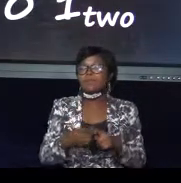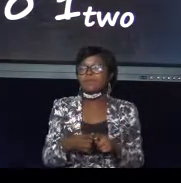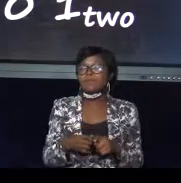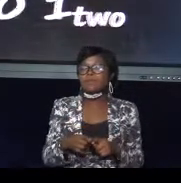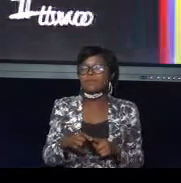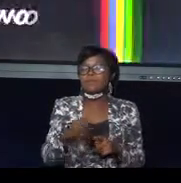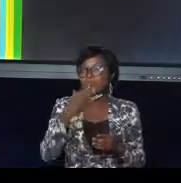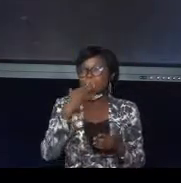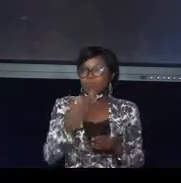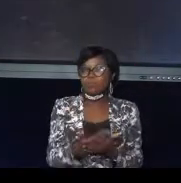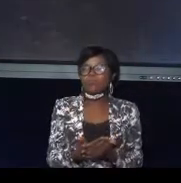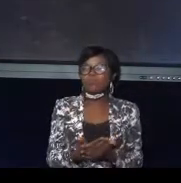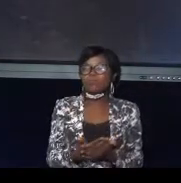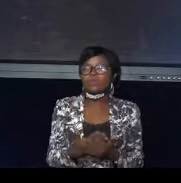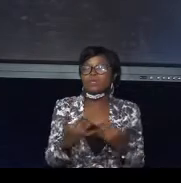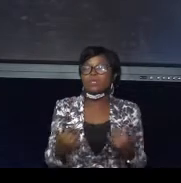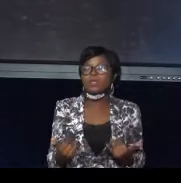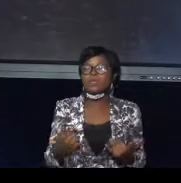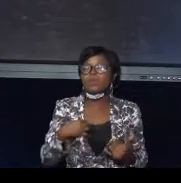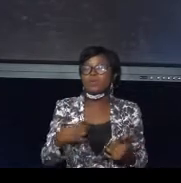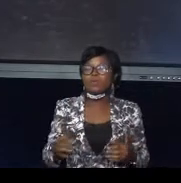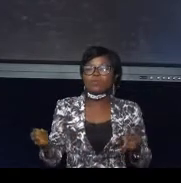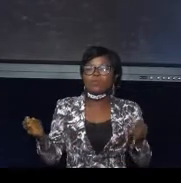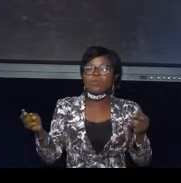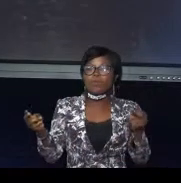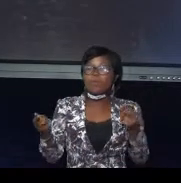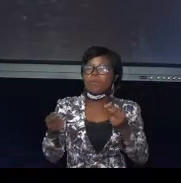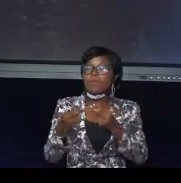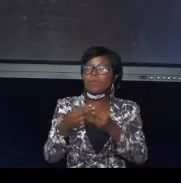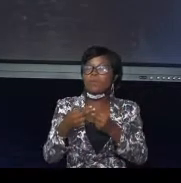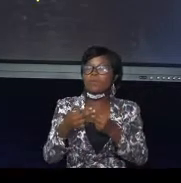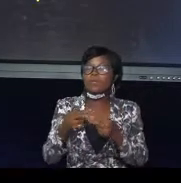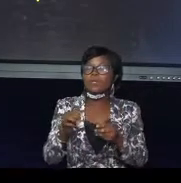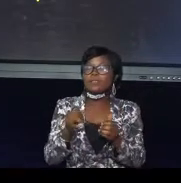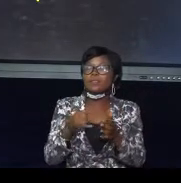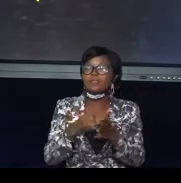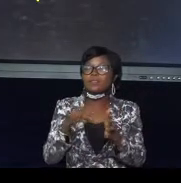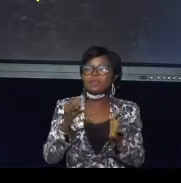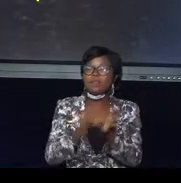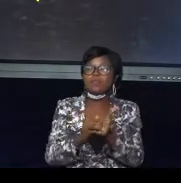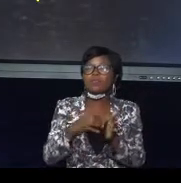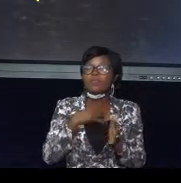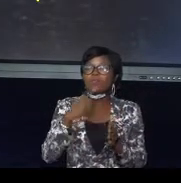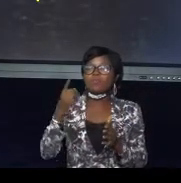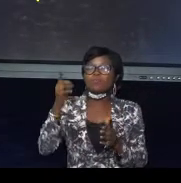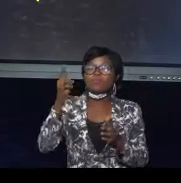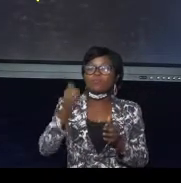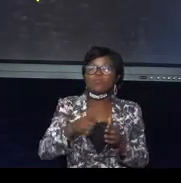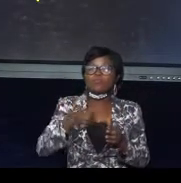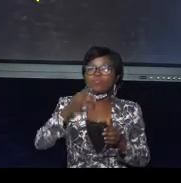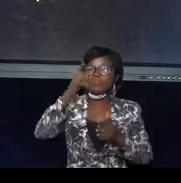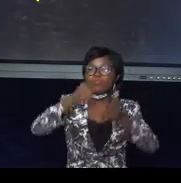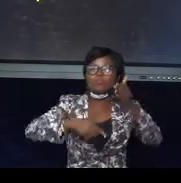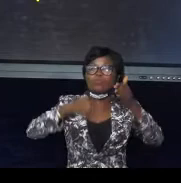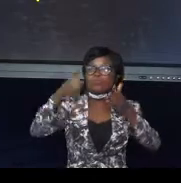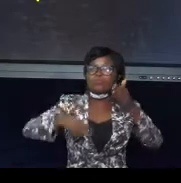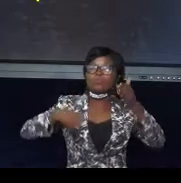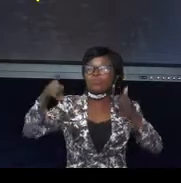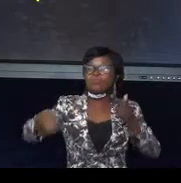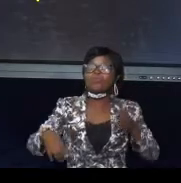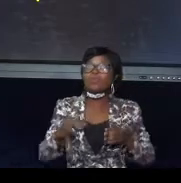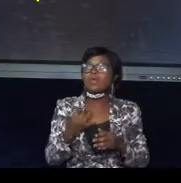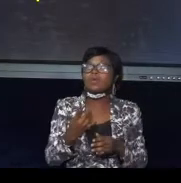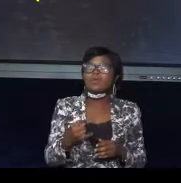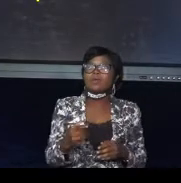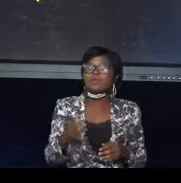right. Good. Now we're to multiply this, and we use the Japanese multiplication method. So we just draw 3 vertical lines for the 1,